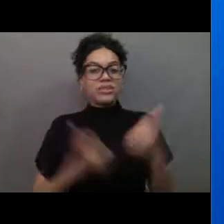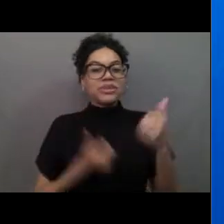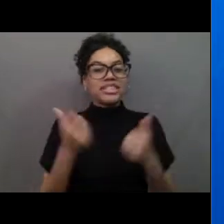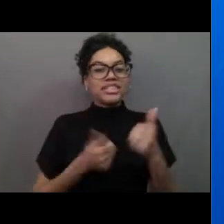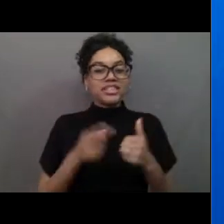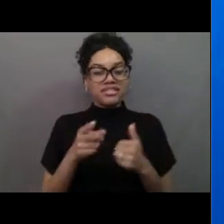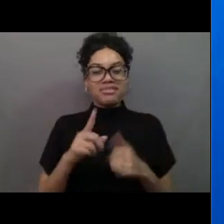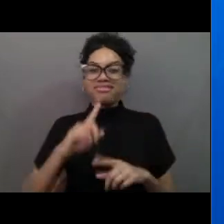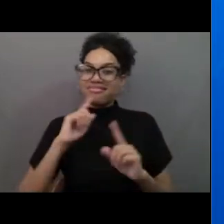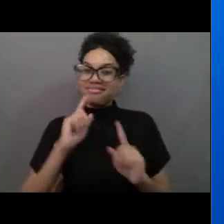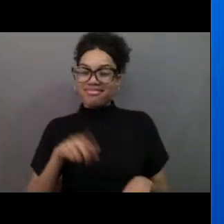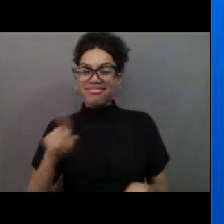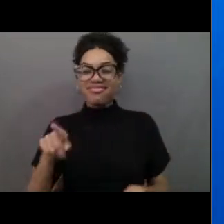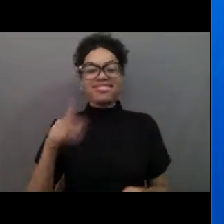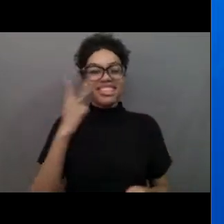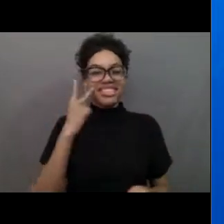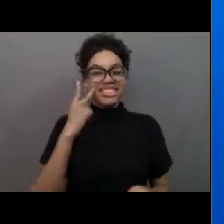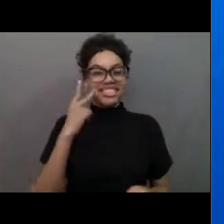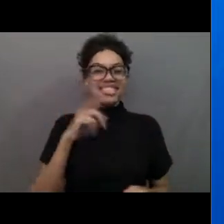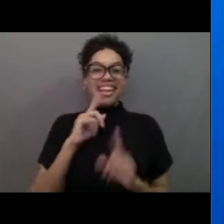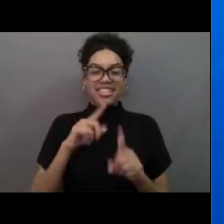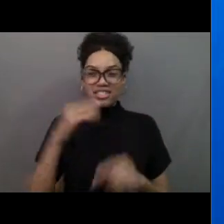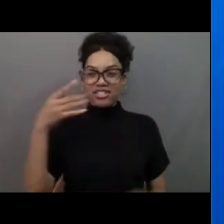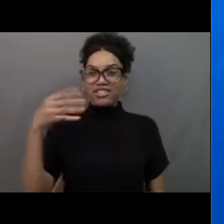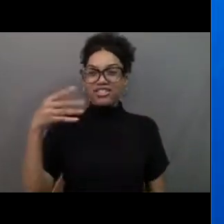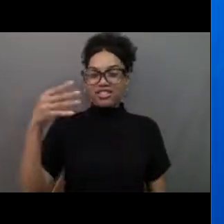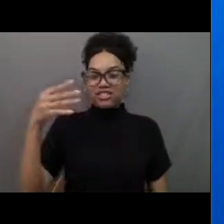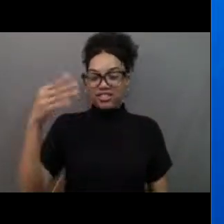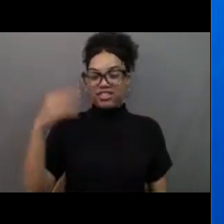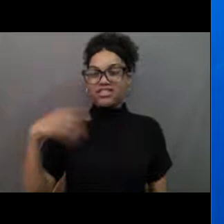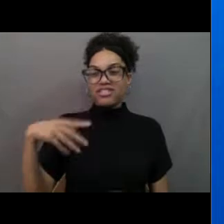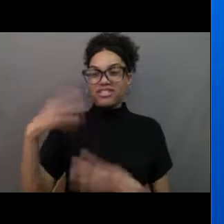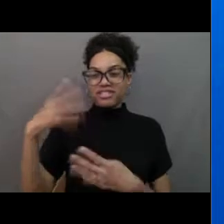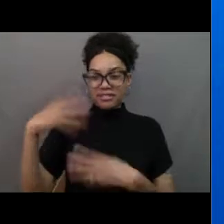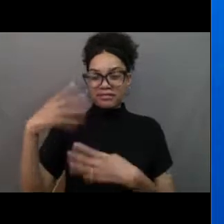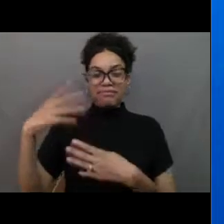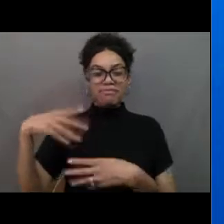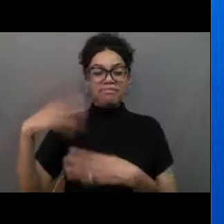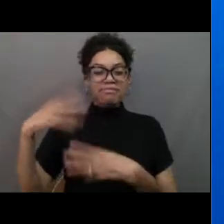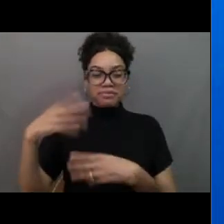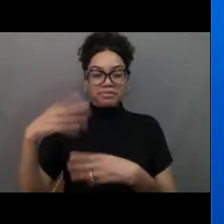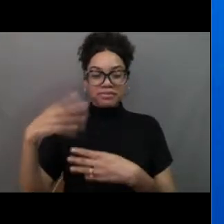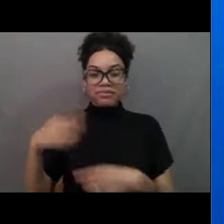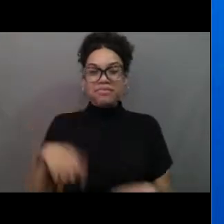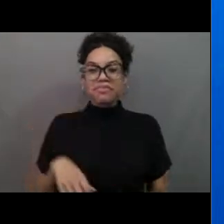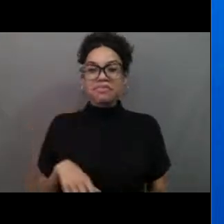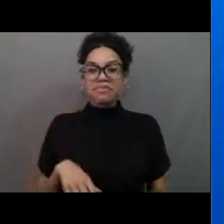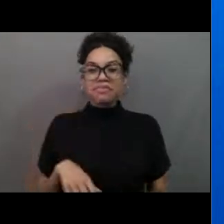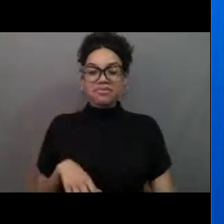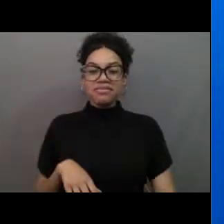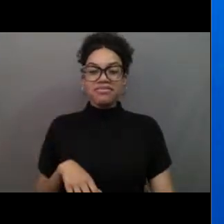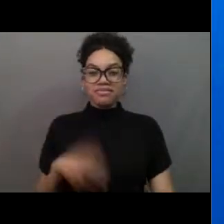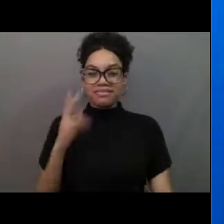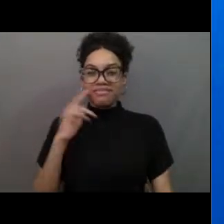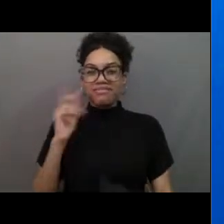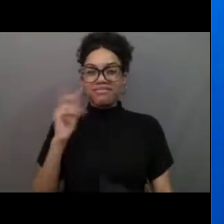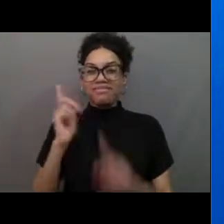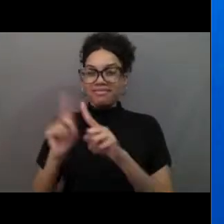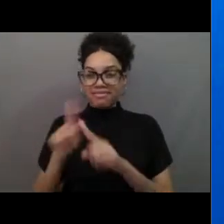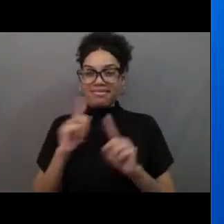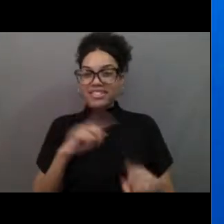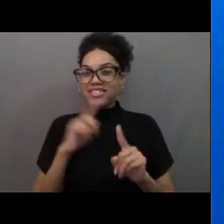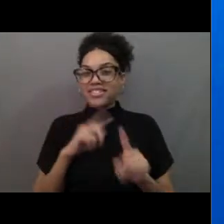Texas, let's see, Jaden and Evie and Katya and Alice and